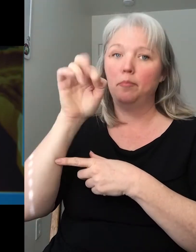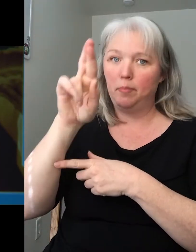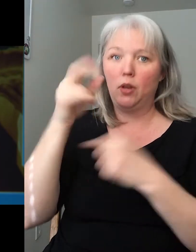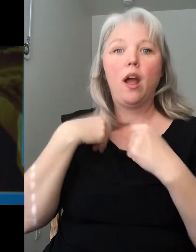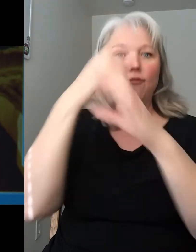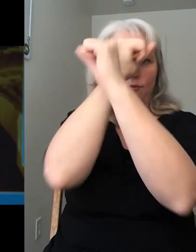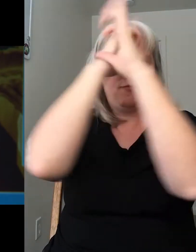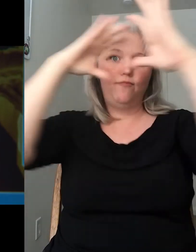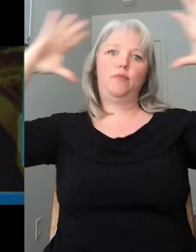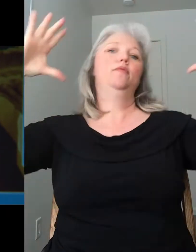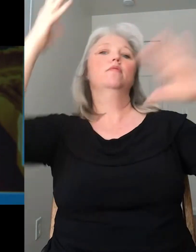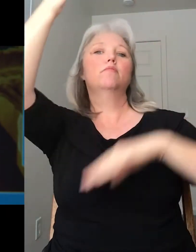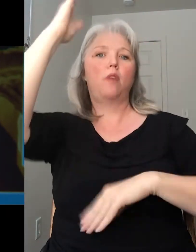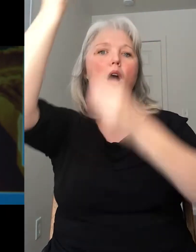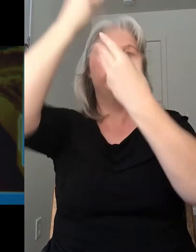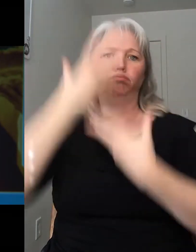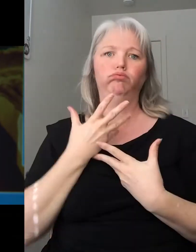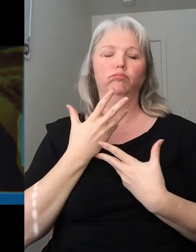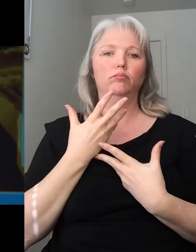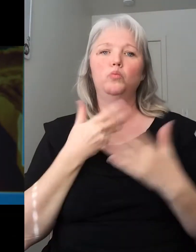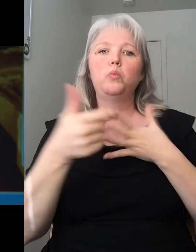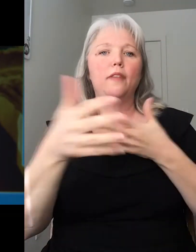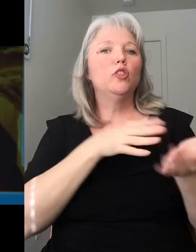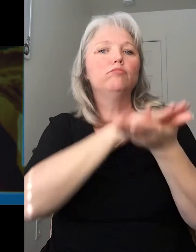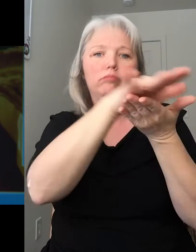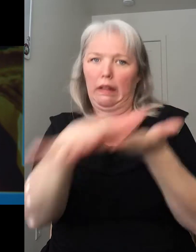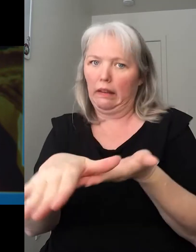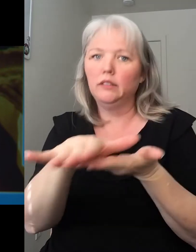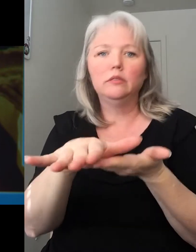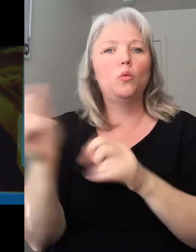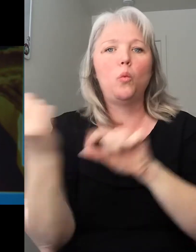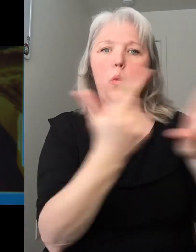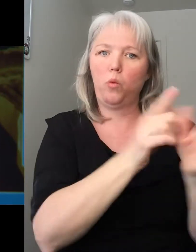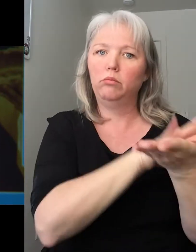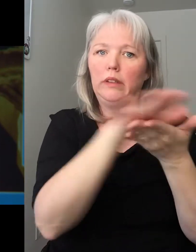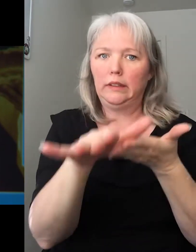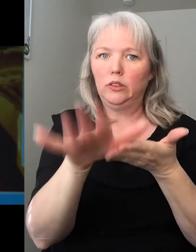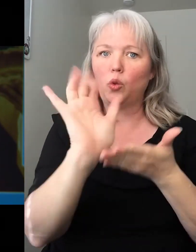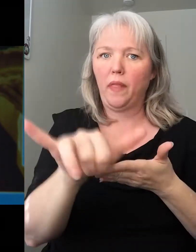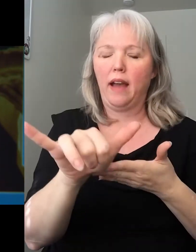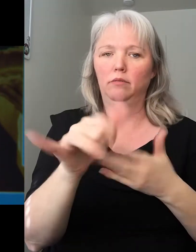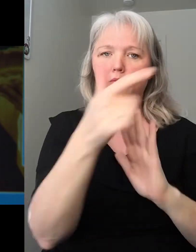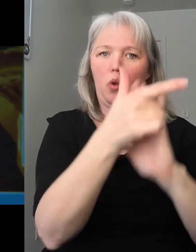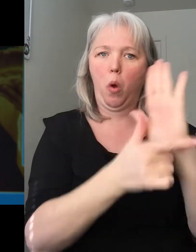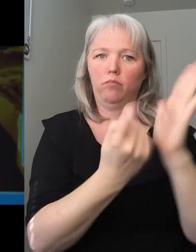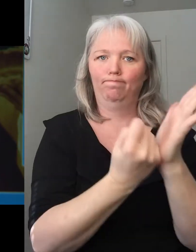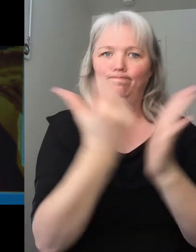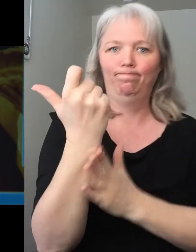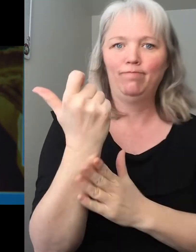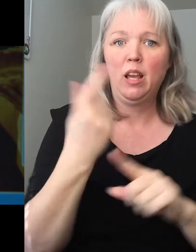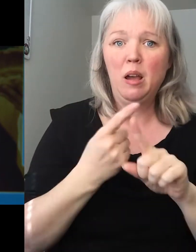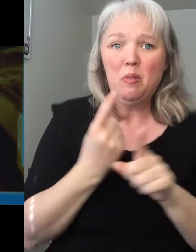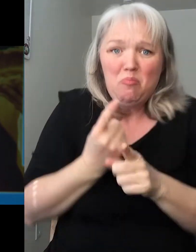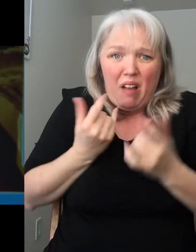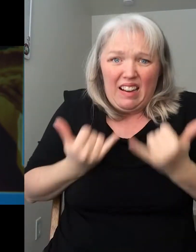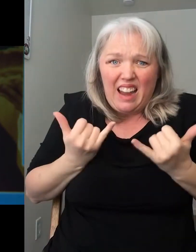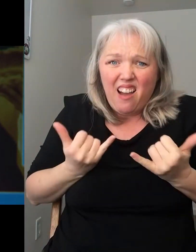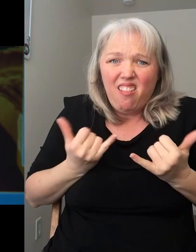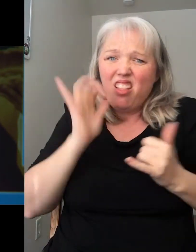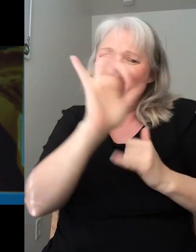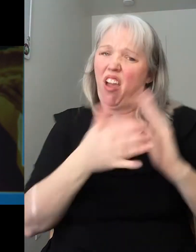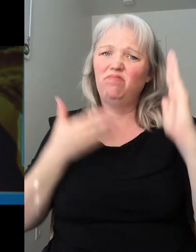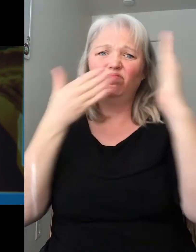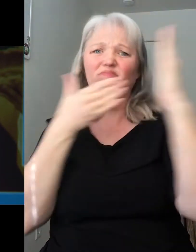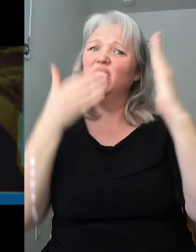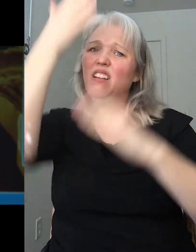made clean, let it be clean. And so he kind of relieved that restriction. But right now, they are violating the very